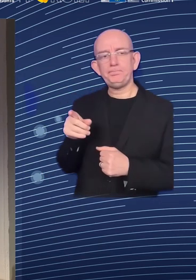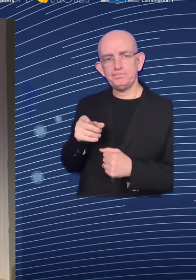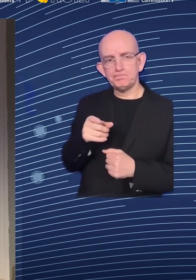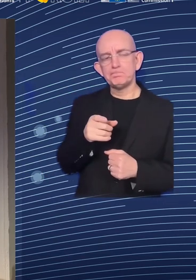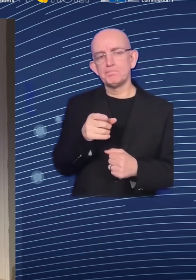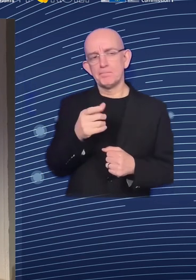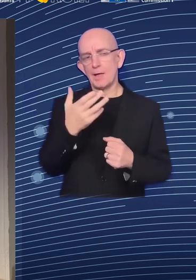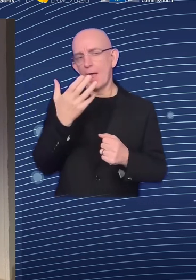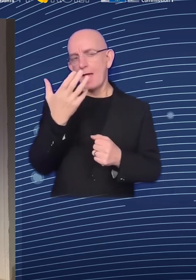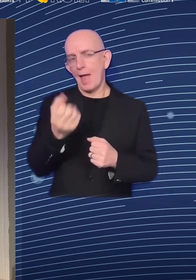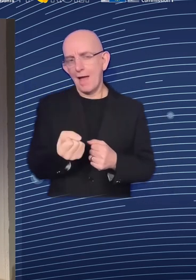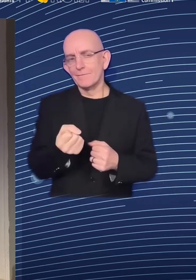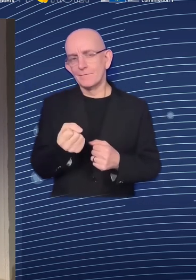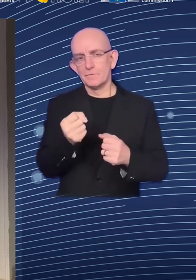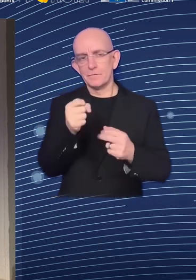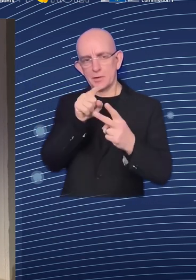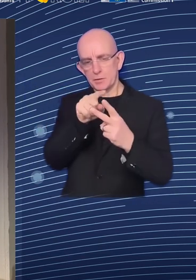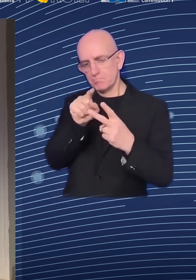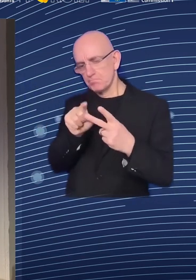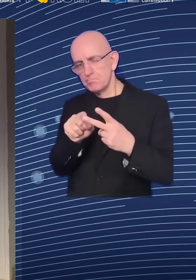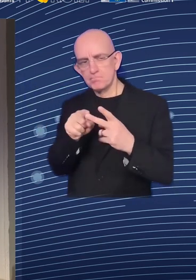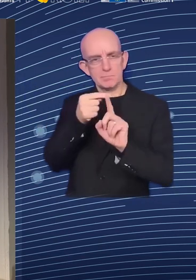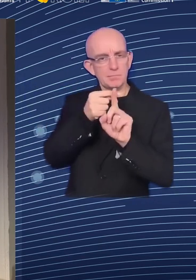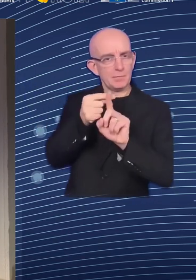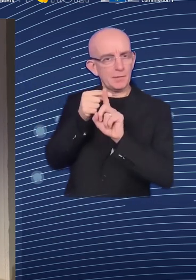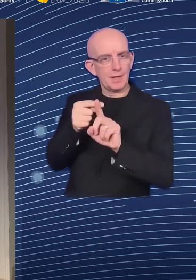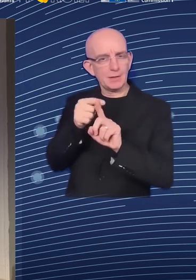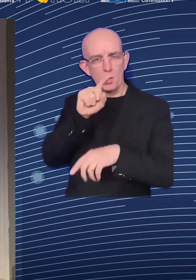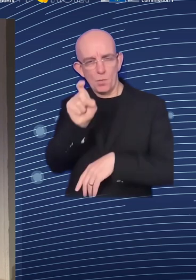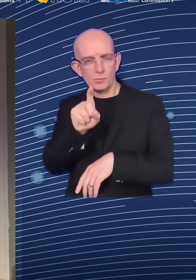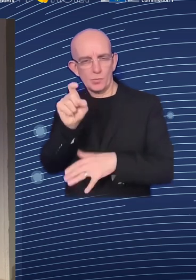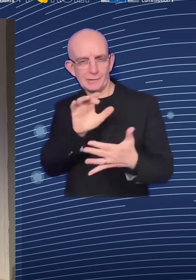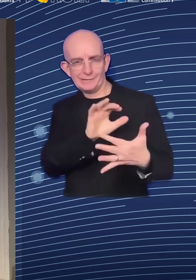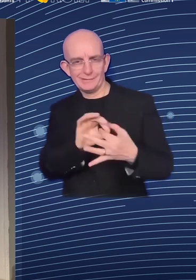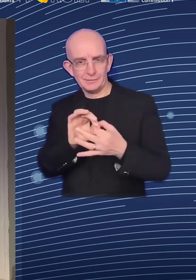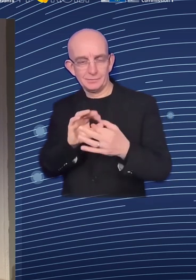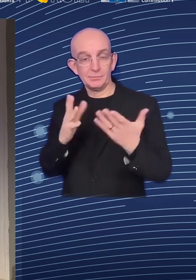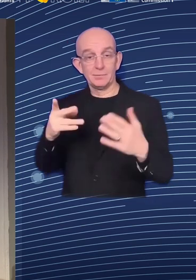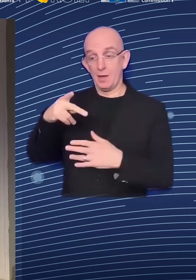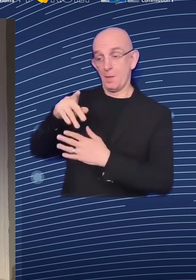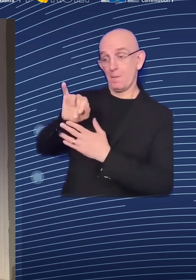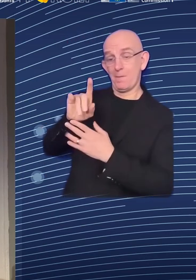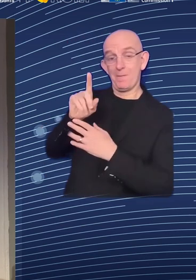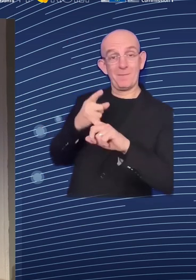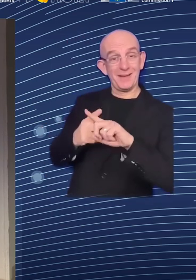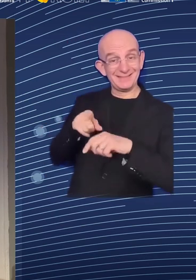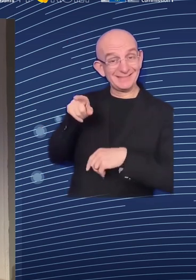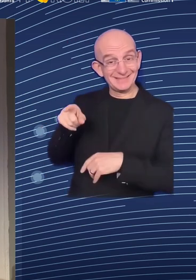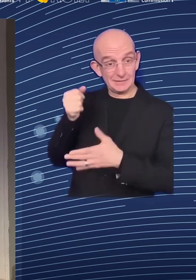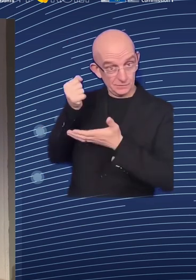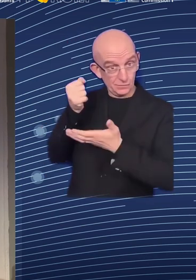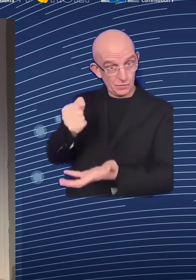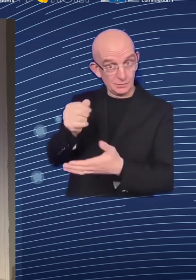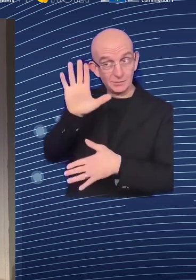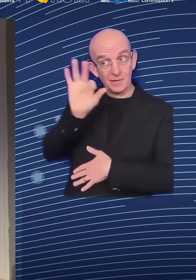funded by the French government or the EU? And could you also explain about why PICS is an open source resource and why